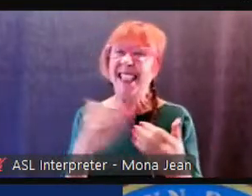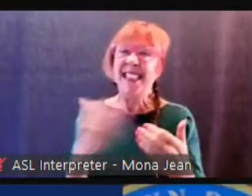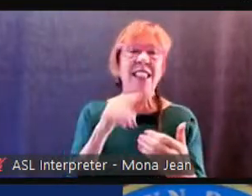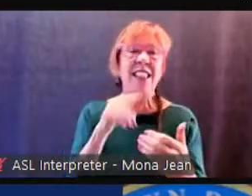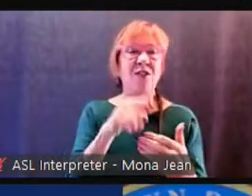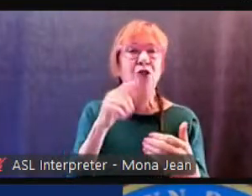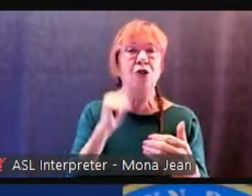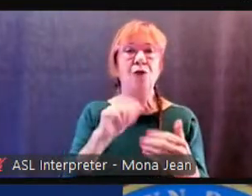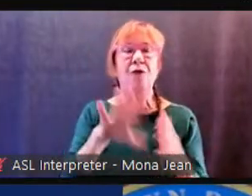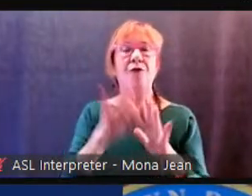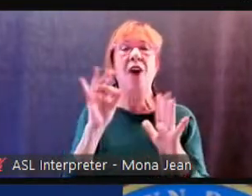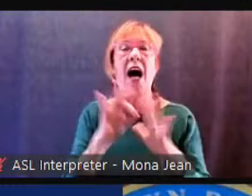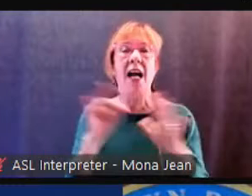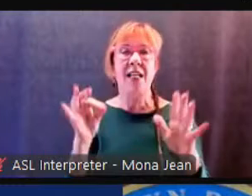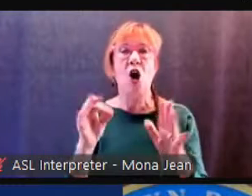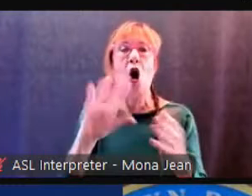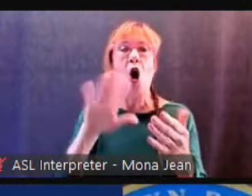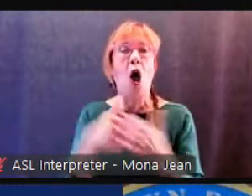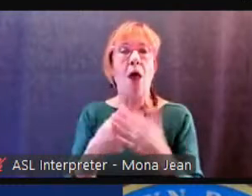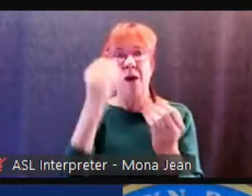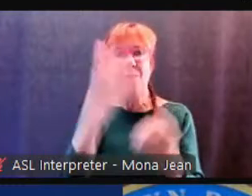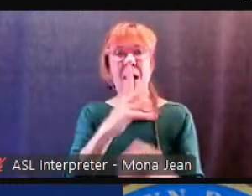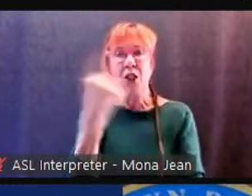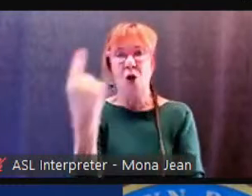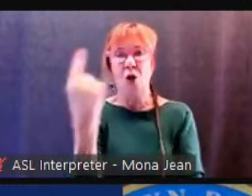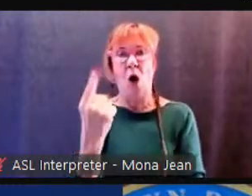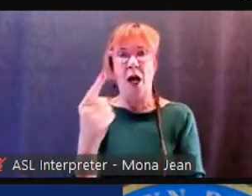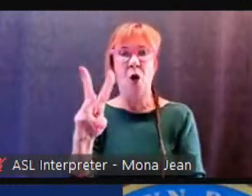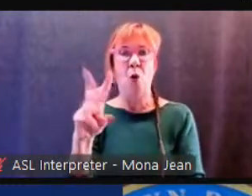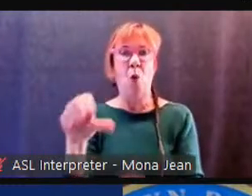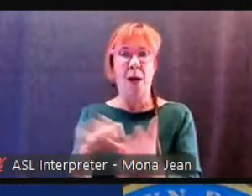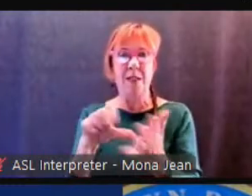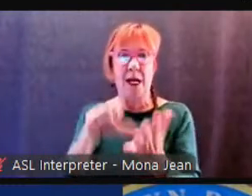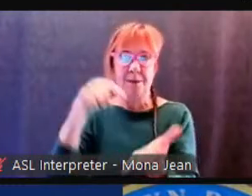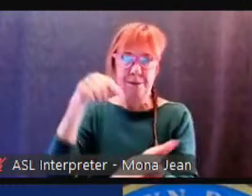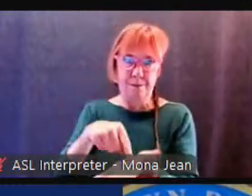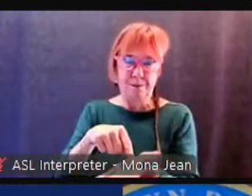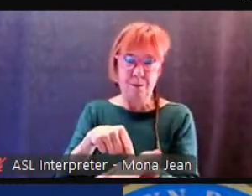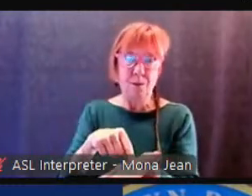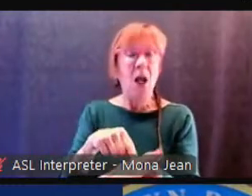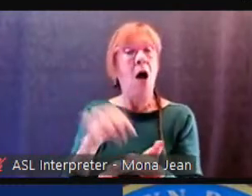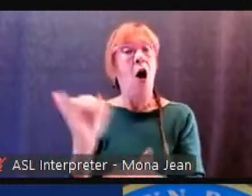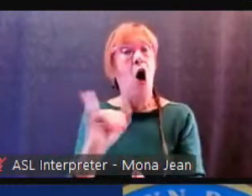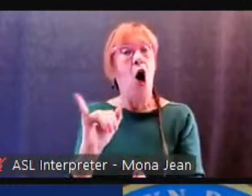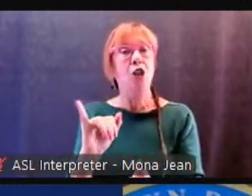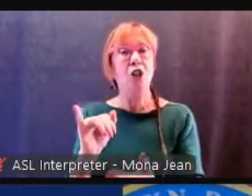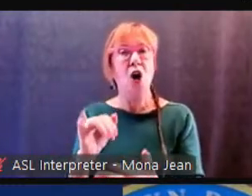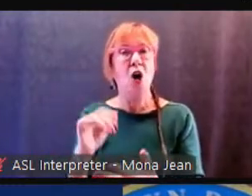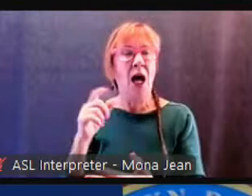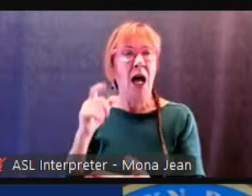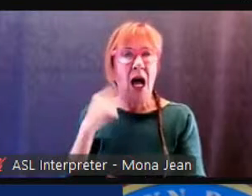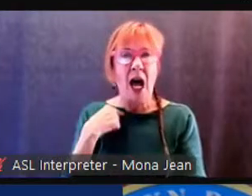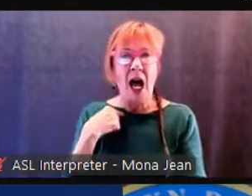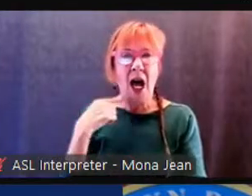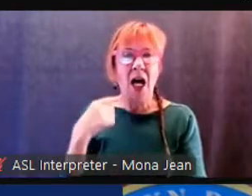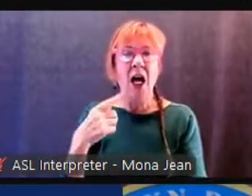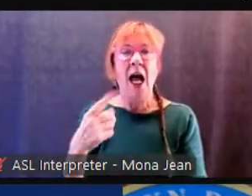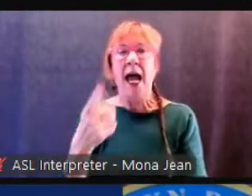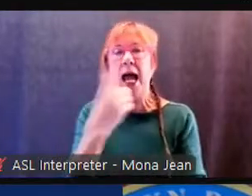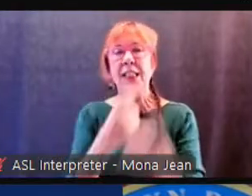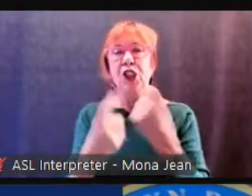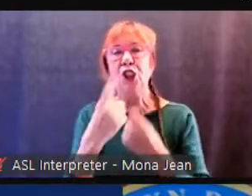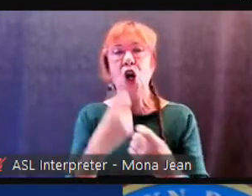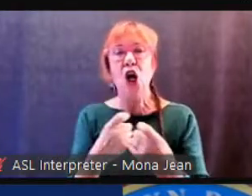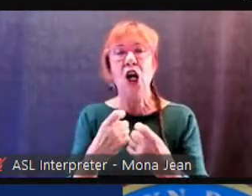in one centralized place. And speaking of questions, I understand that a question was submitted for today's meeting about insurance